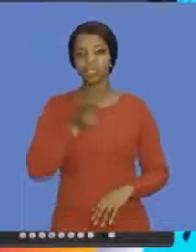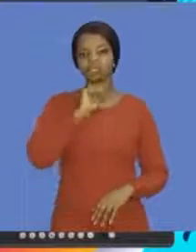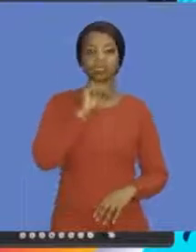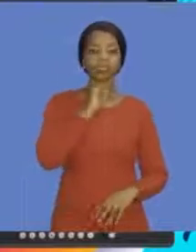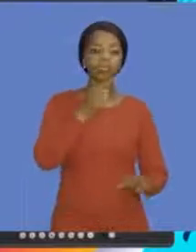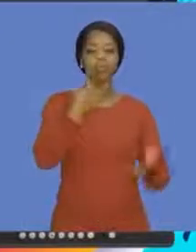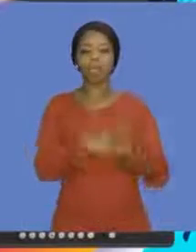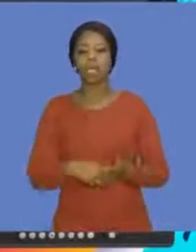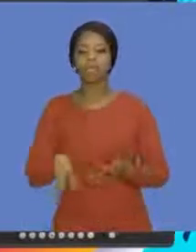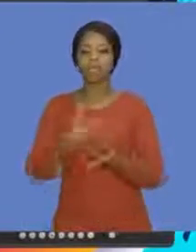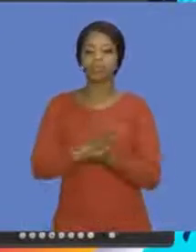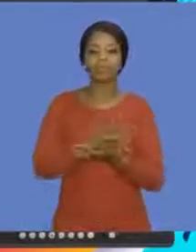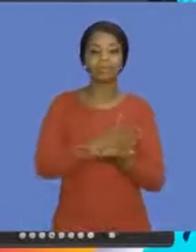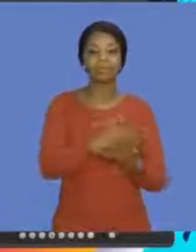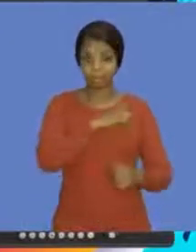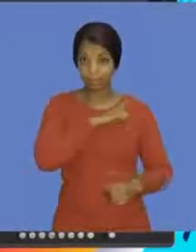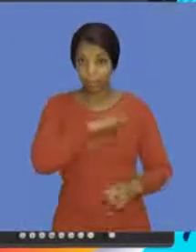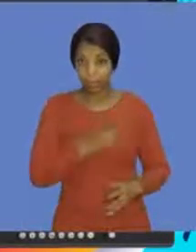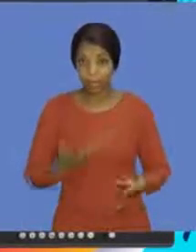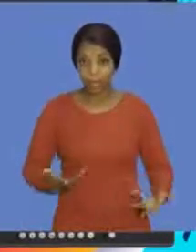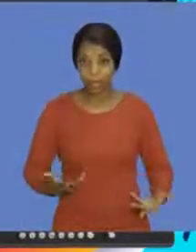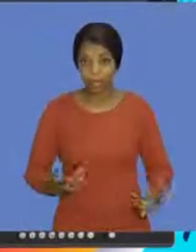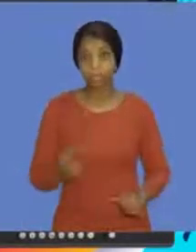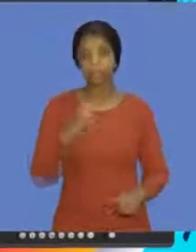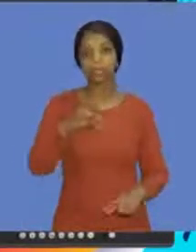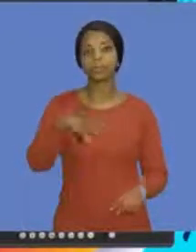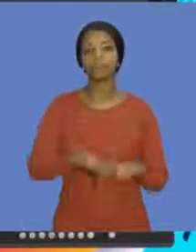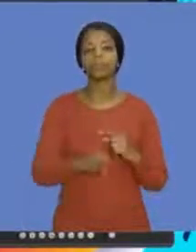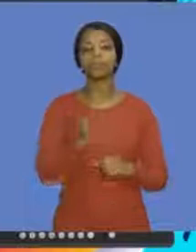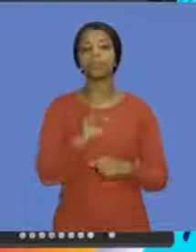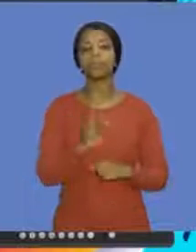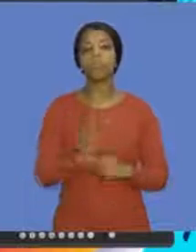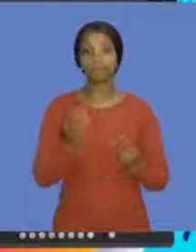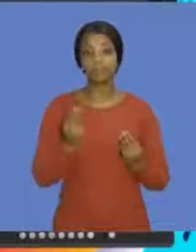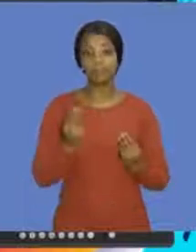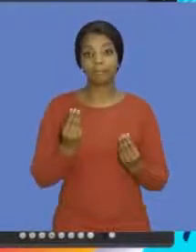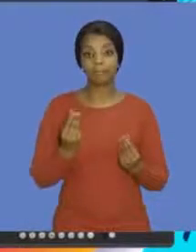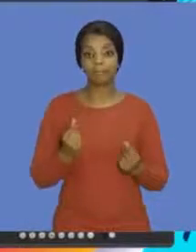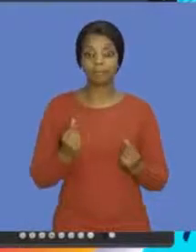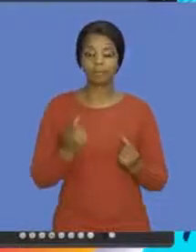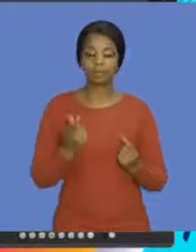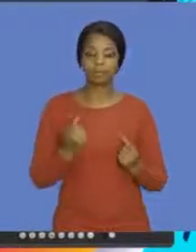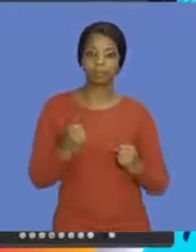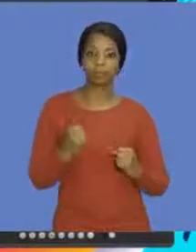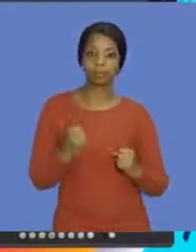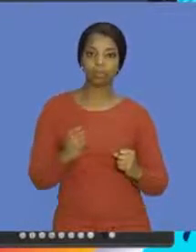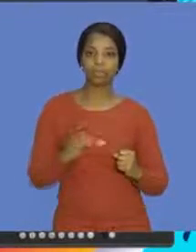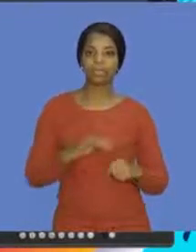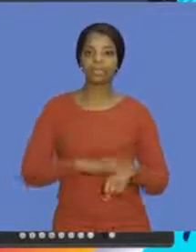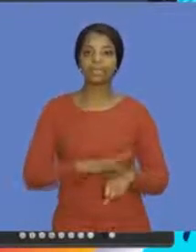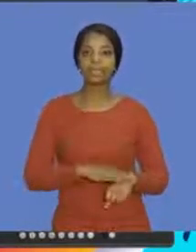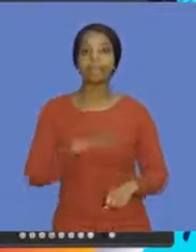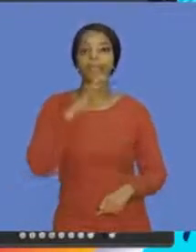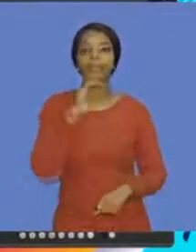it's Christmas, let's all just buy shares. Why? Because you'll find that the currency is a bit weaker,